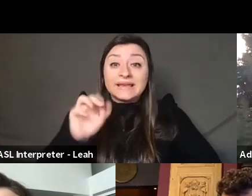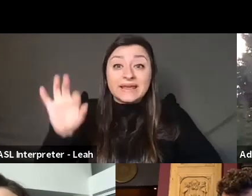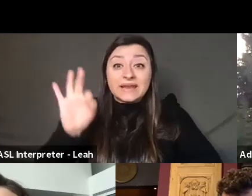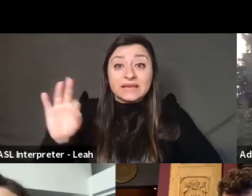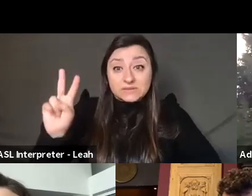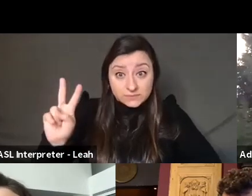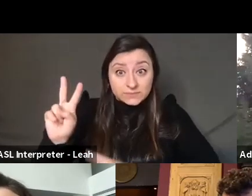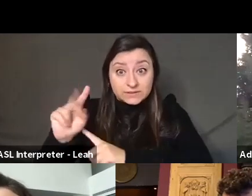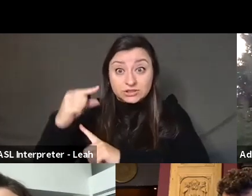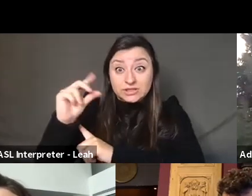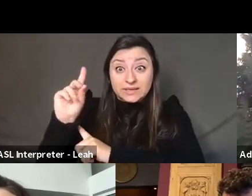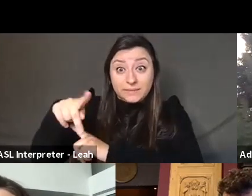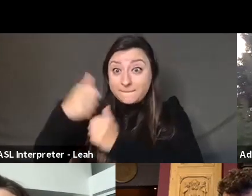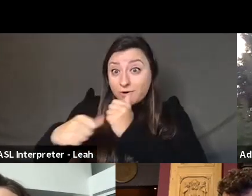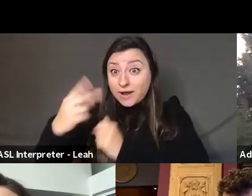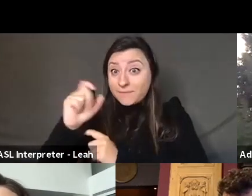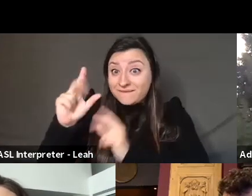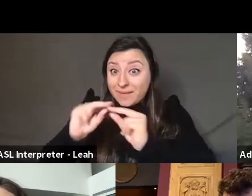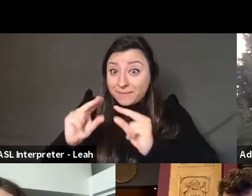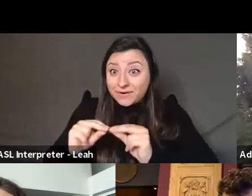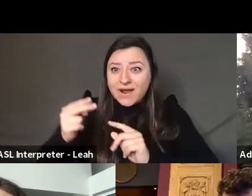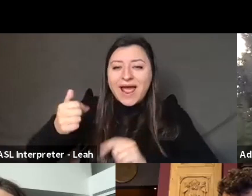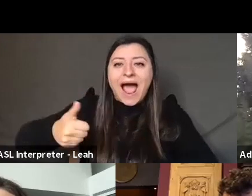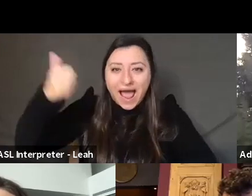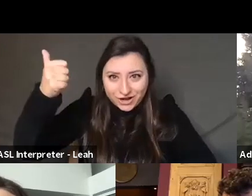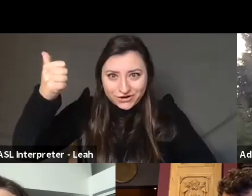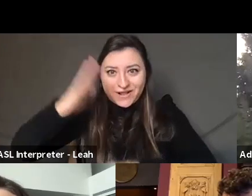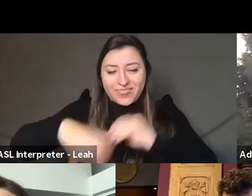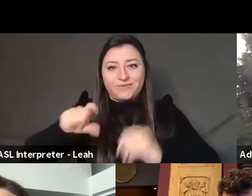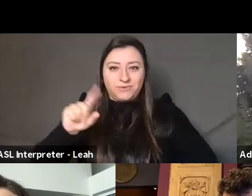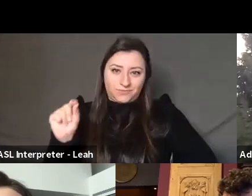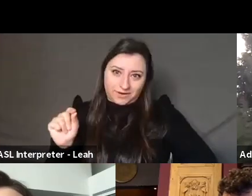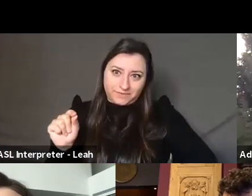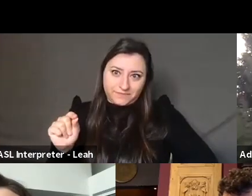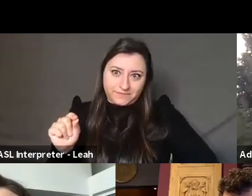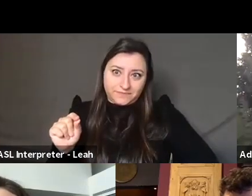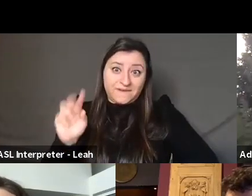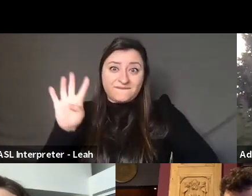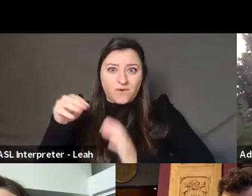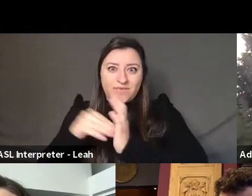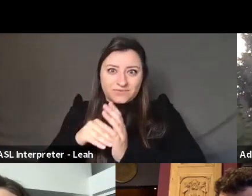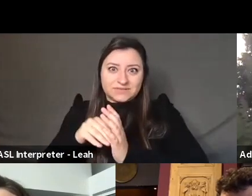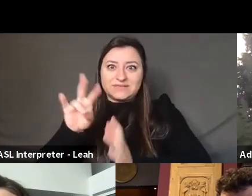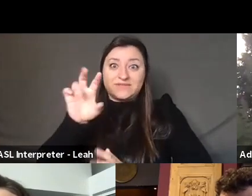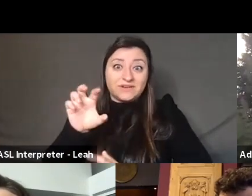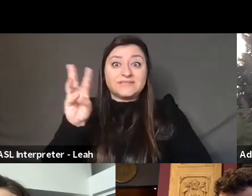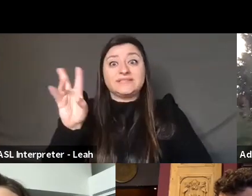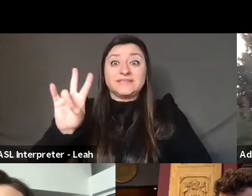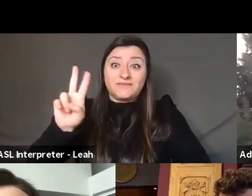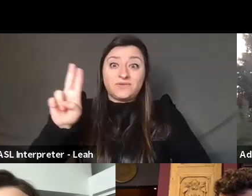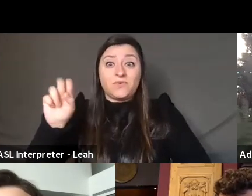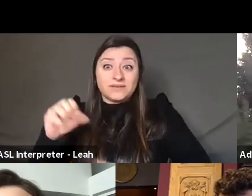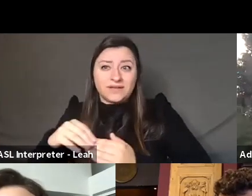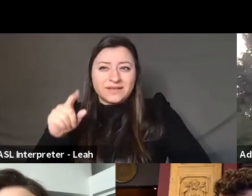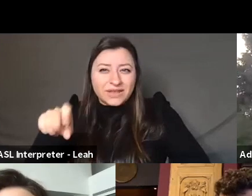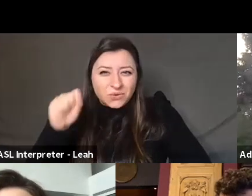1992, the GDP per capita of Lebanon was higher than that of 2020 at 4,767 US dollars. Can